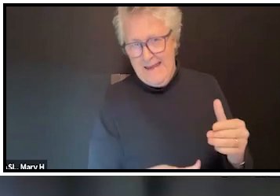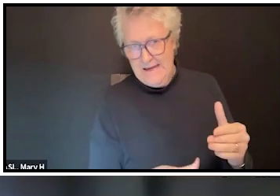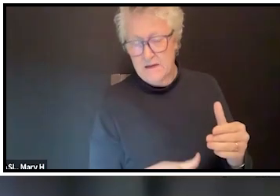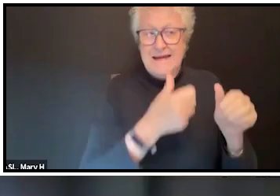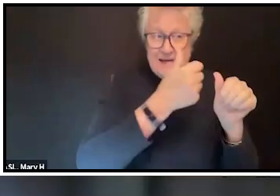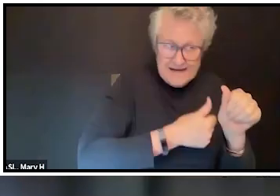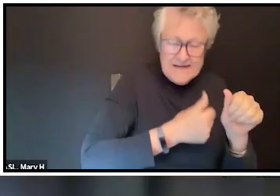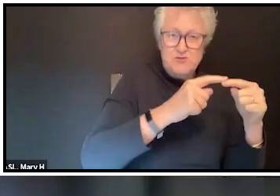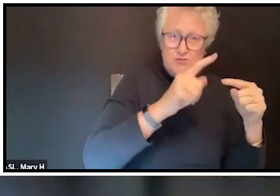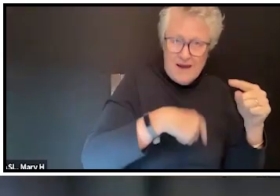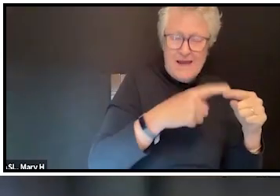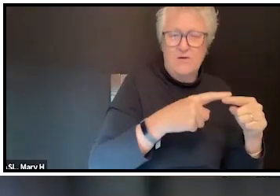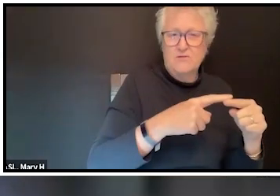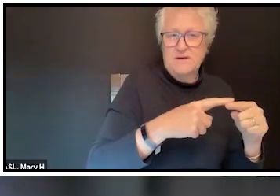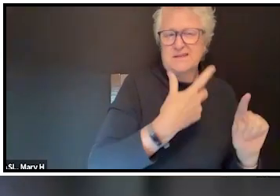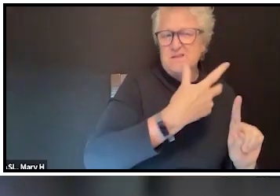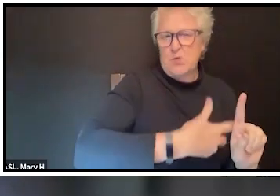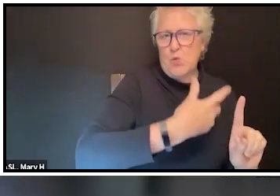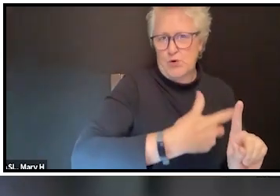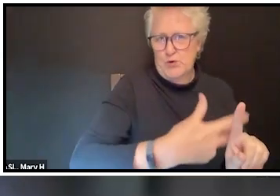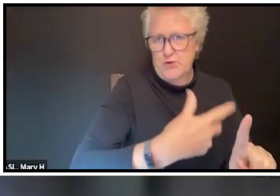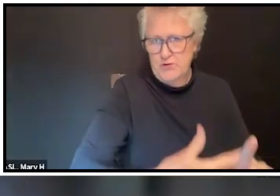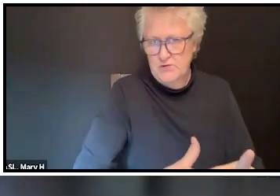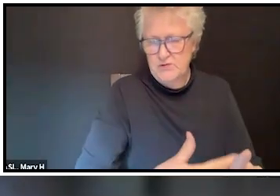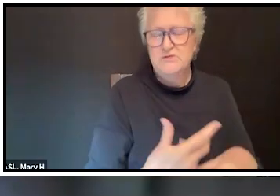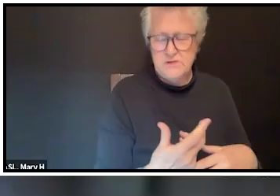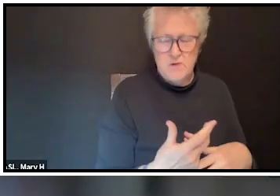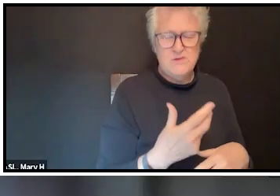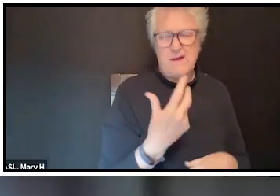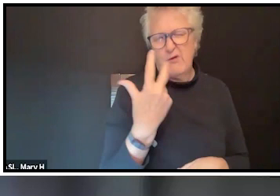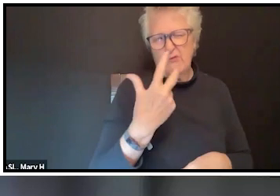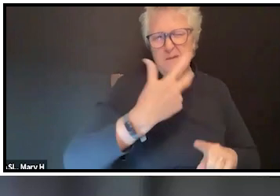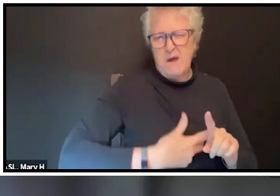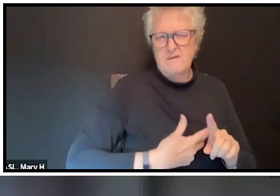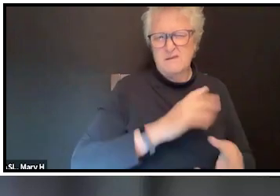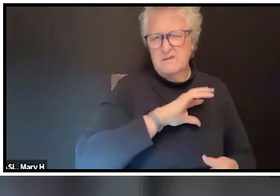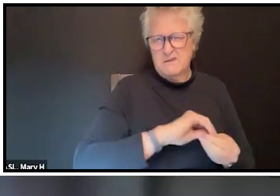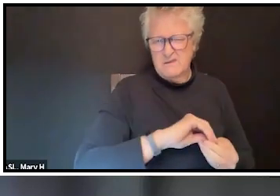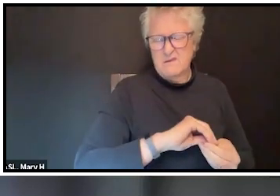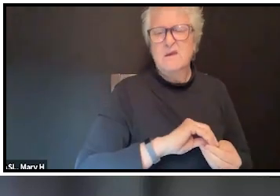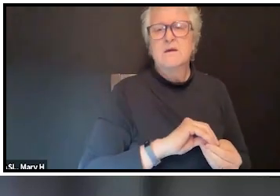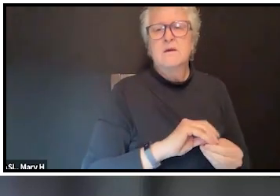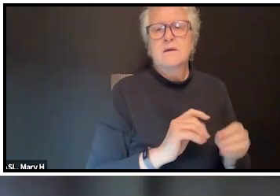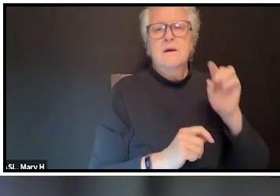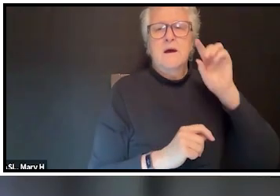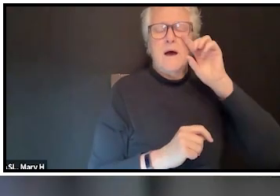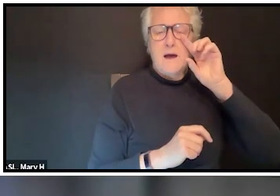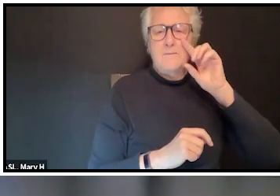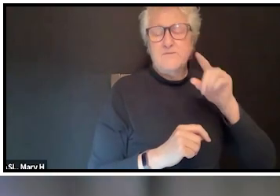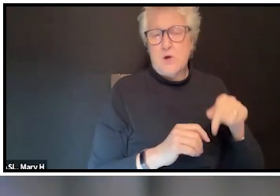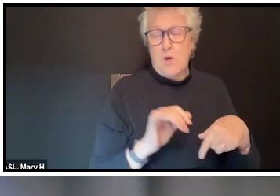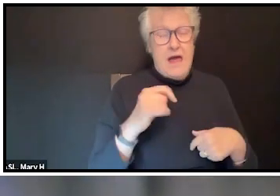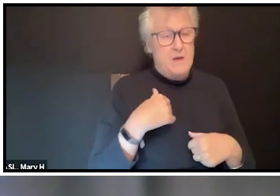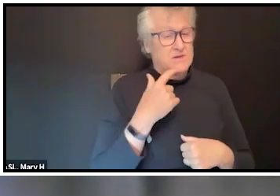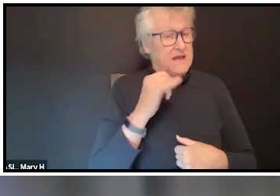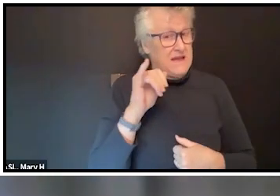So it's about a 3-month time frame. So if you haven't heard back and it has been, I will say over 30